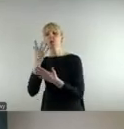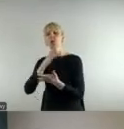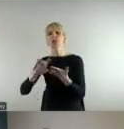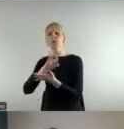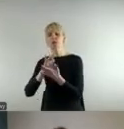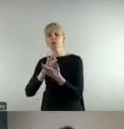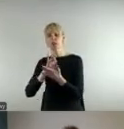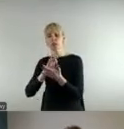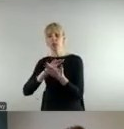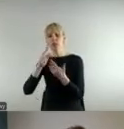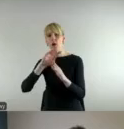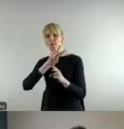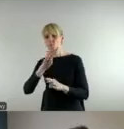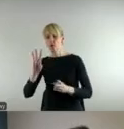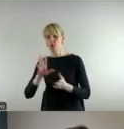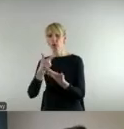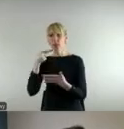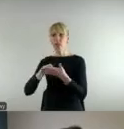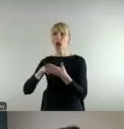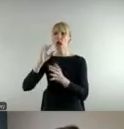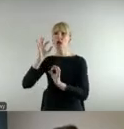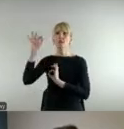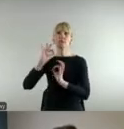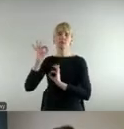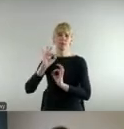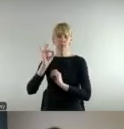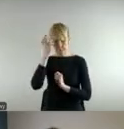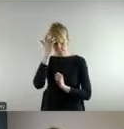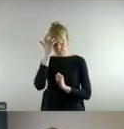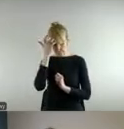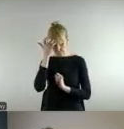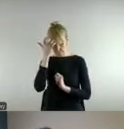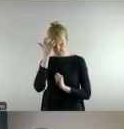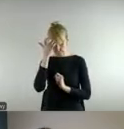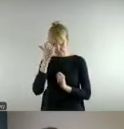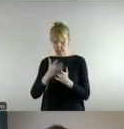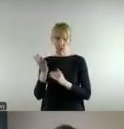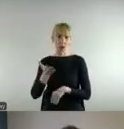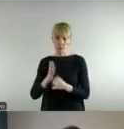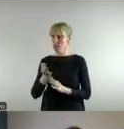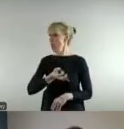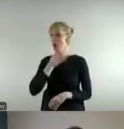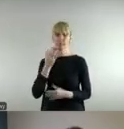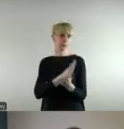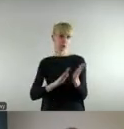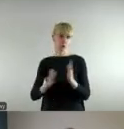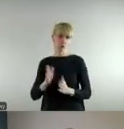for obtaining information from the authorities. They did well under the